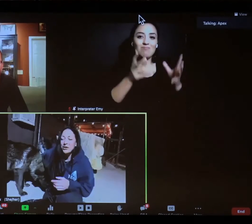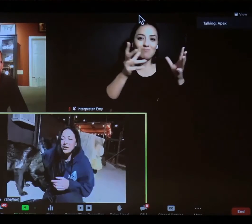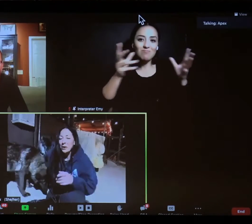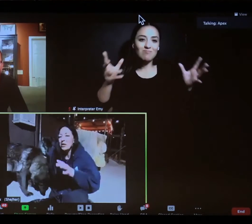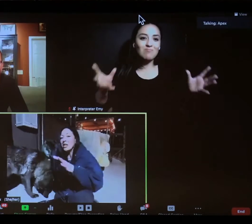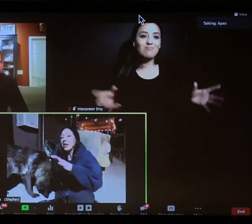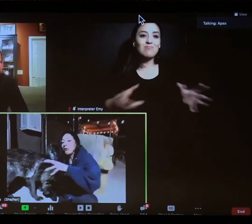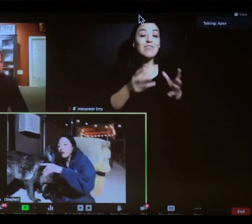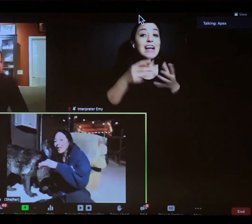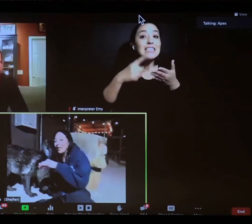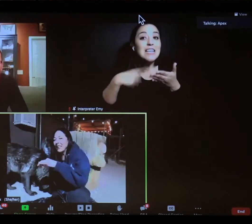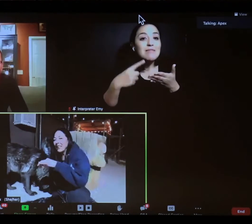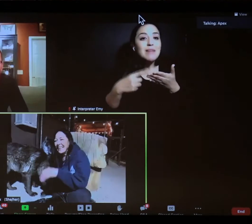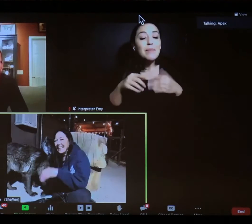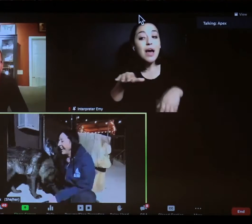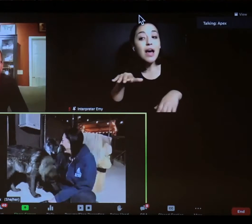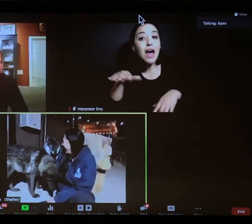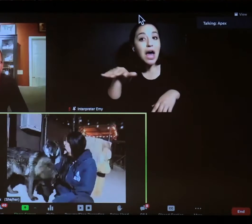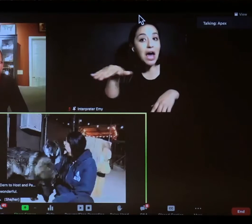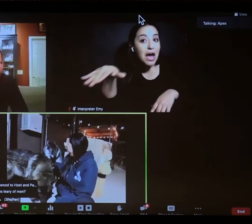by reaching over.